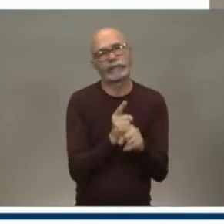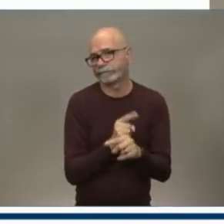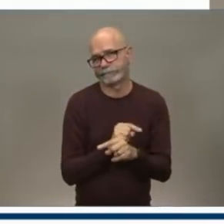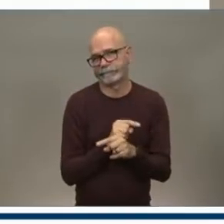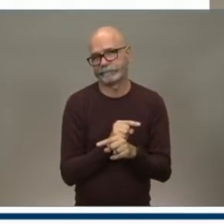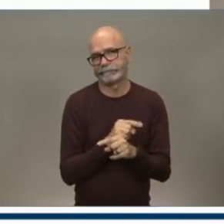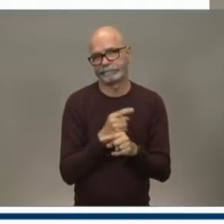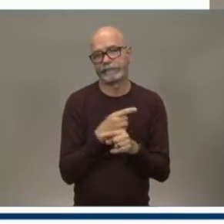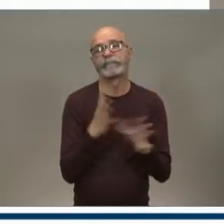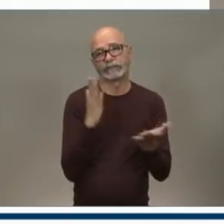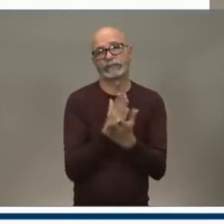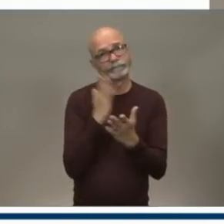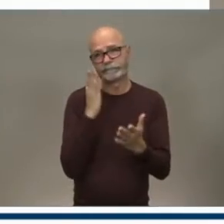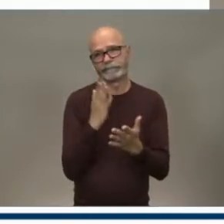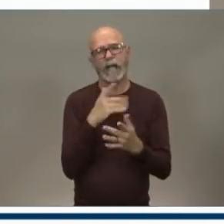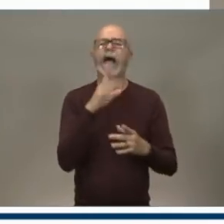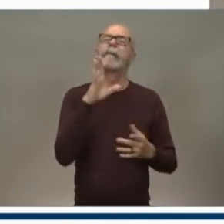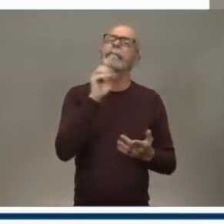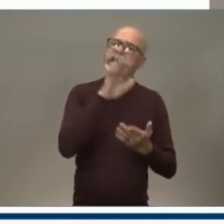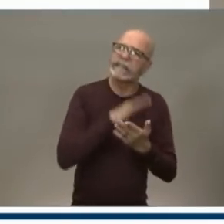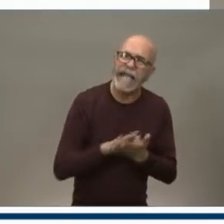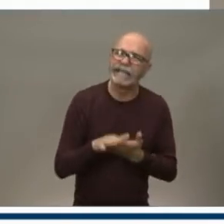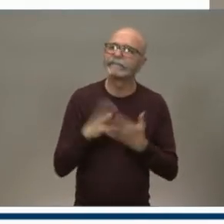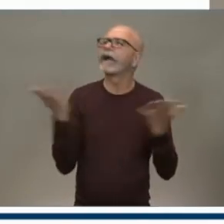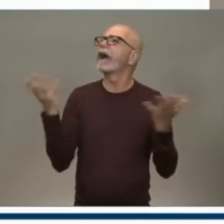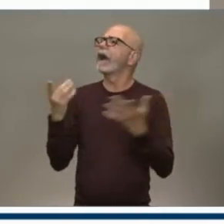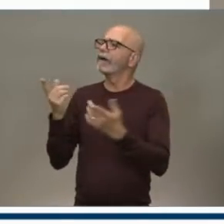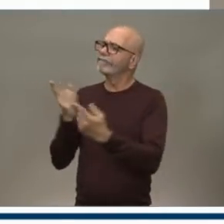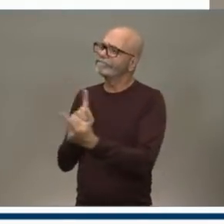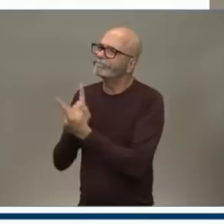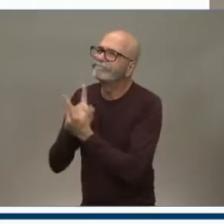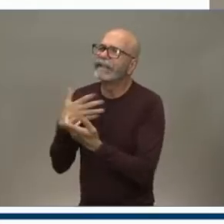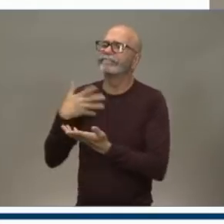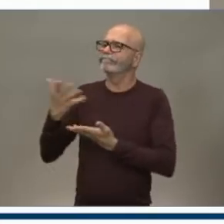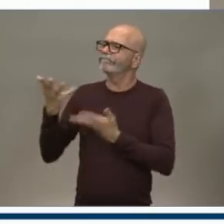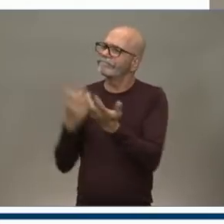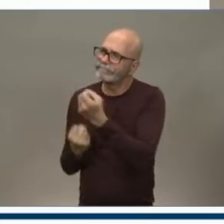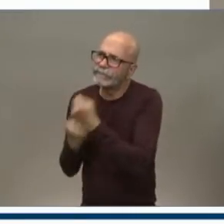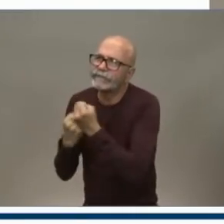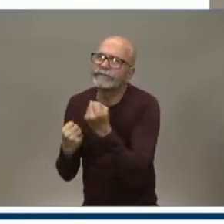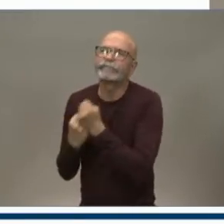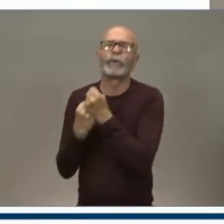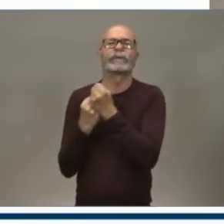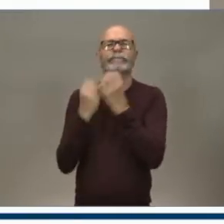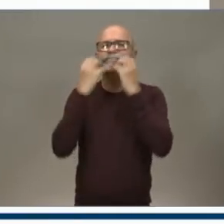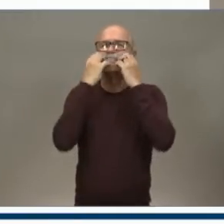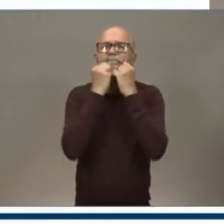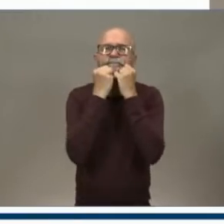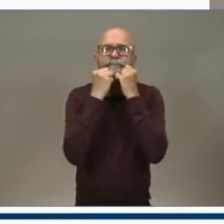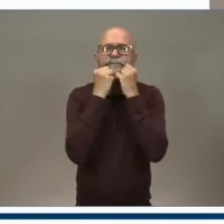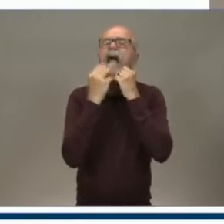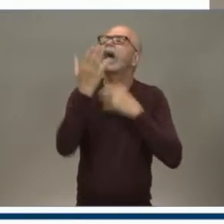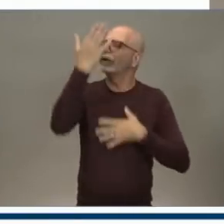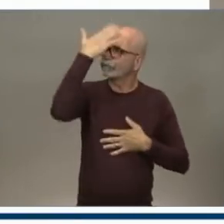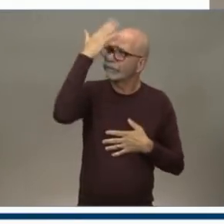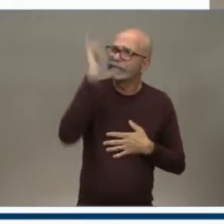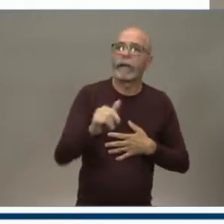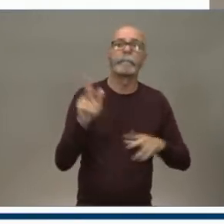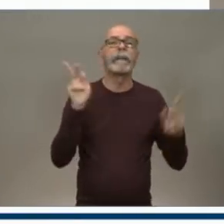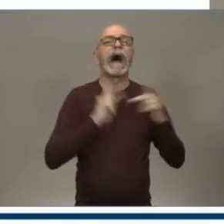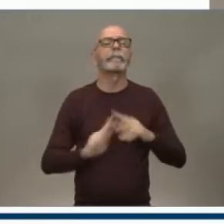treat people with kindness and compassion. There's a lot of fear and anxiety around this, and we don't need community piling in